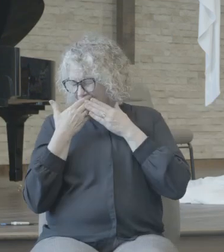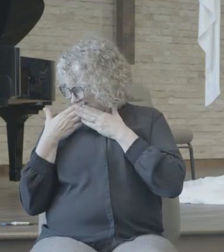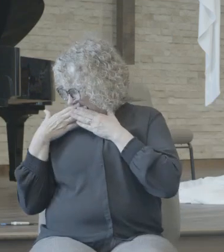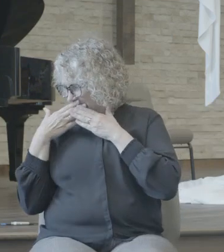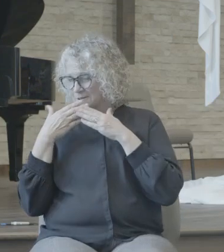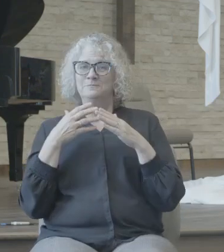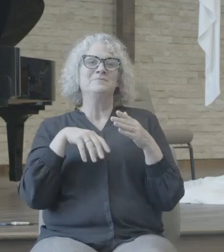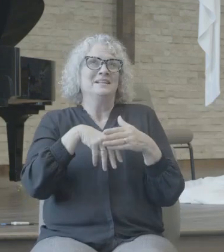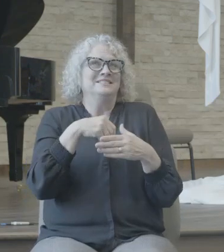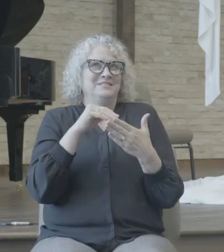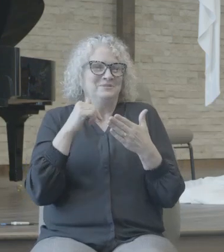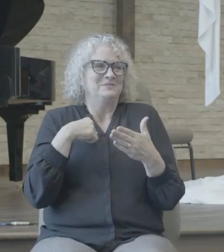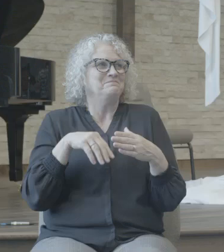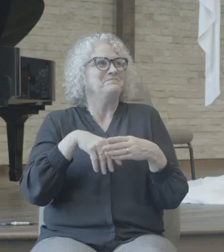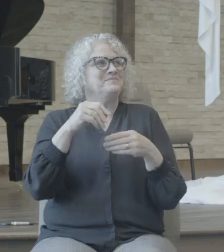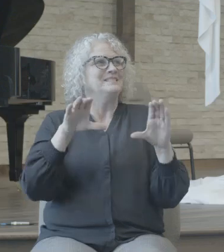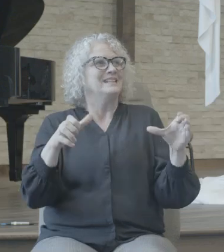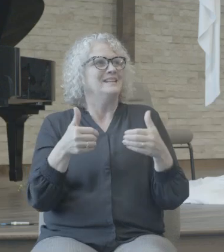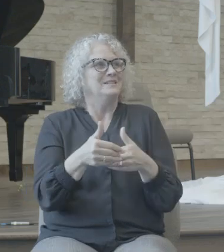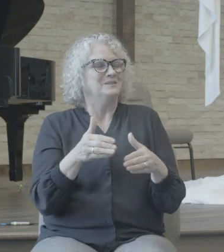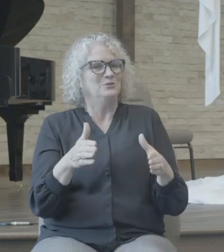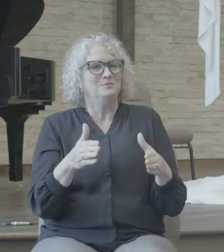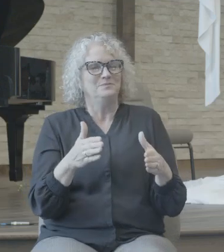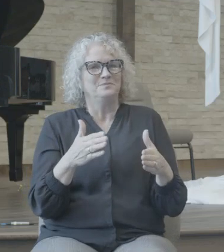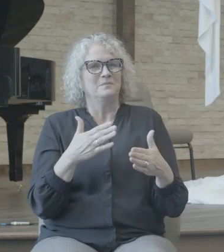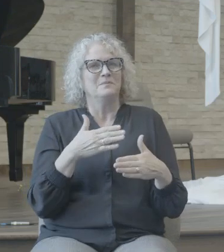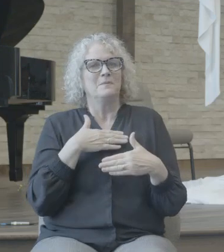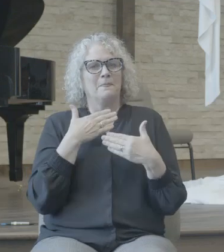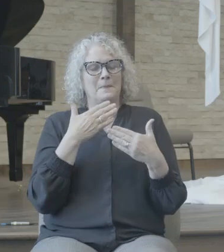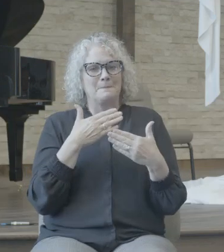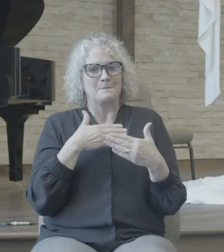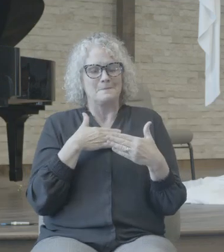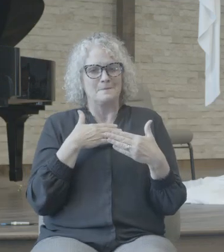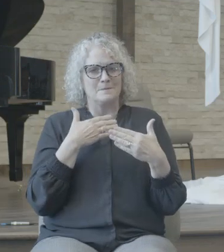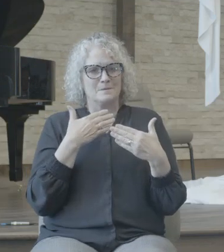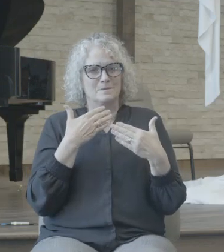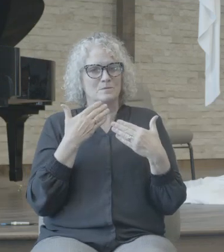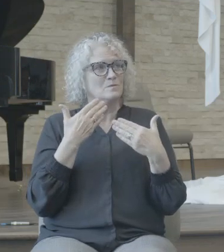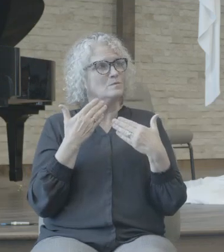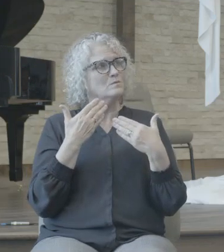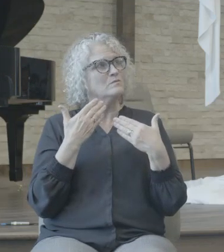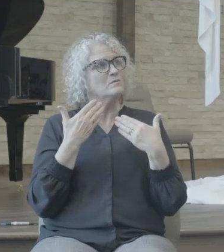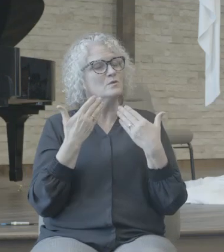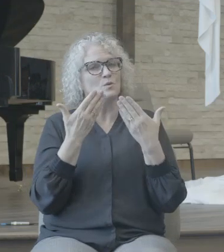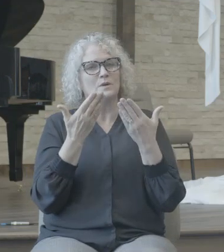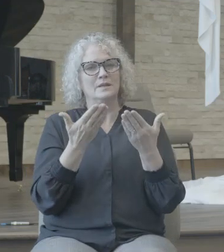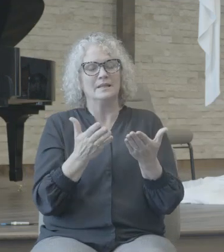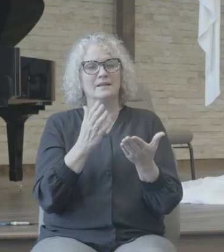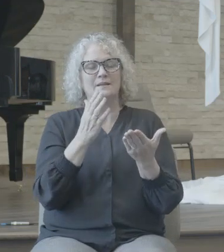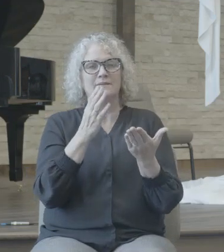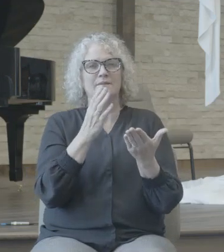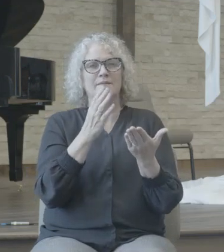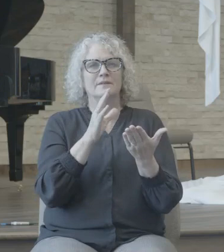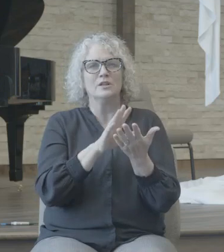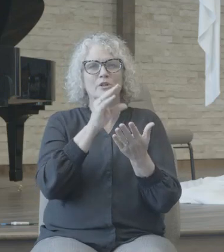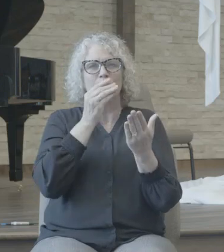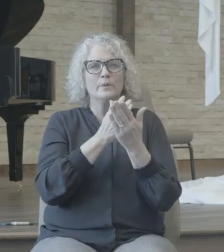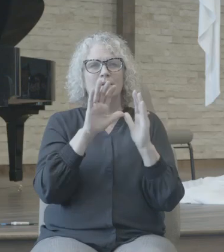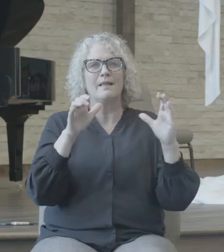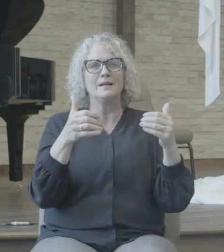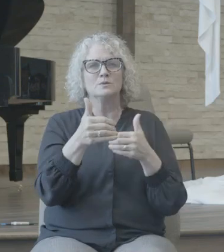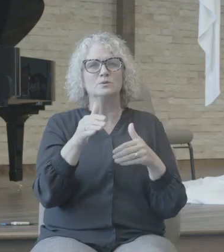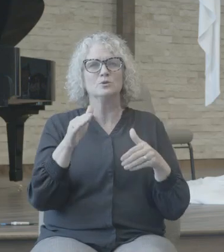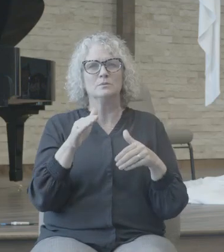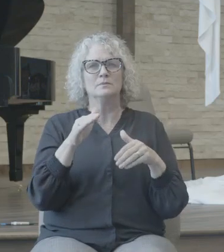privilege to get to see students use those gifts outside of the classroom, and a way we get to do that is through this mission trip. And so this year we are going